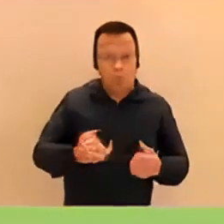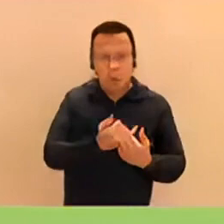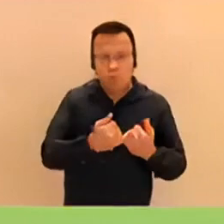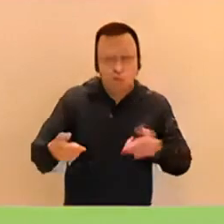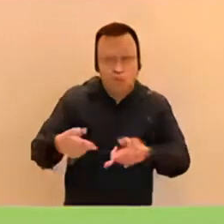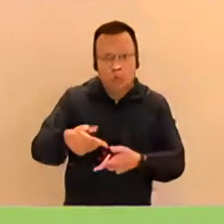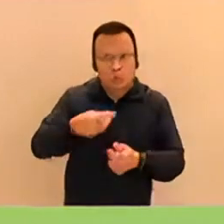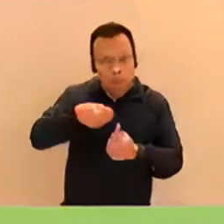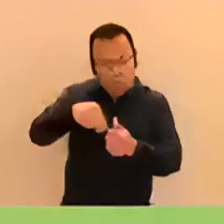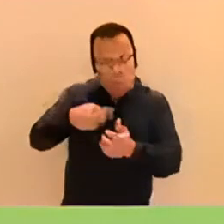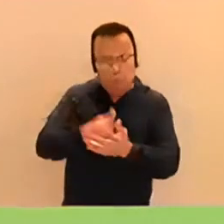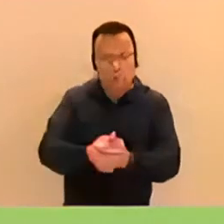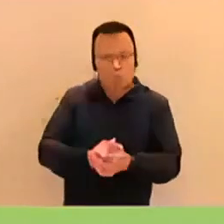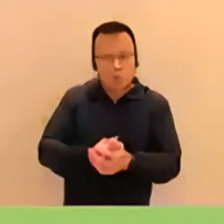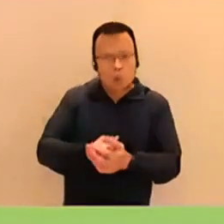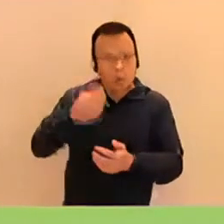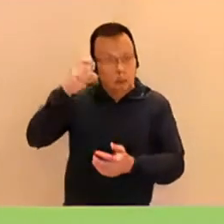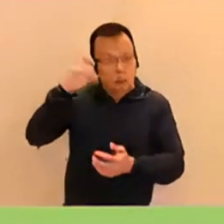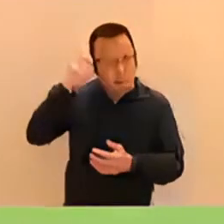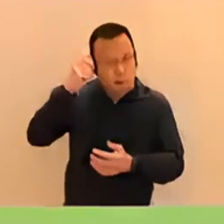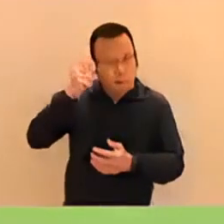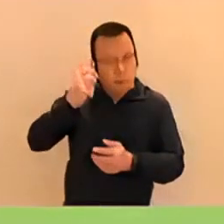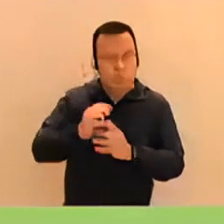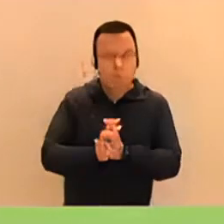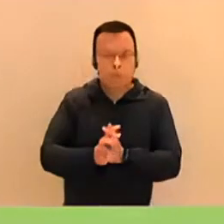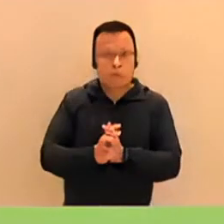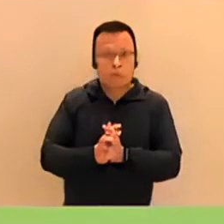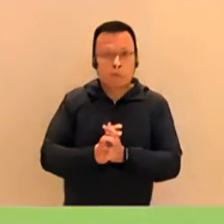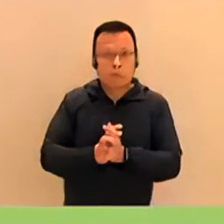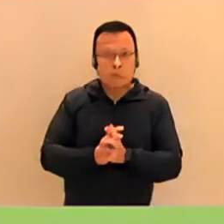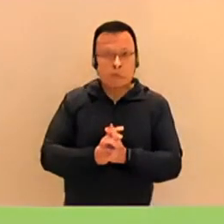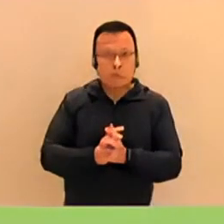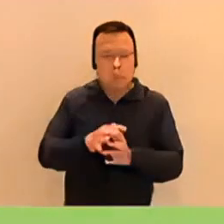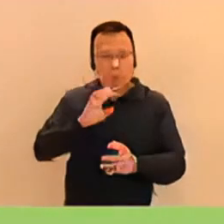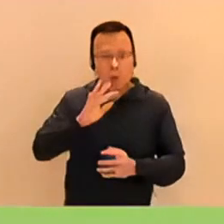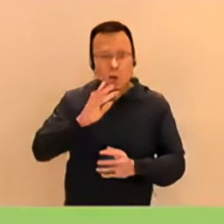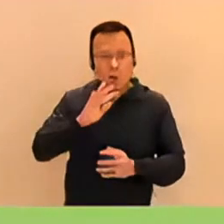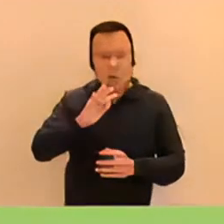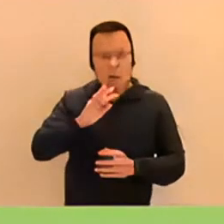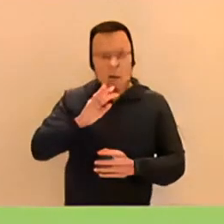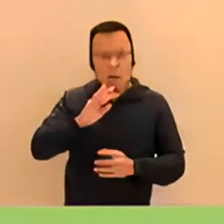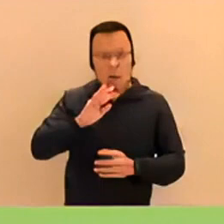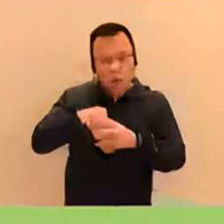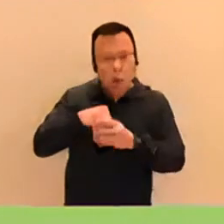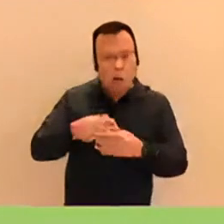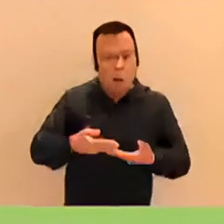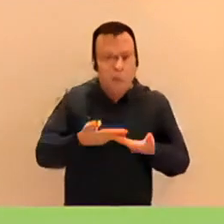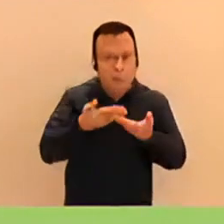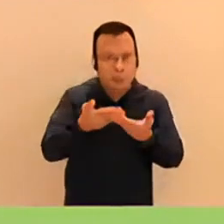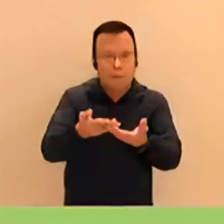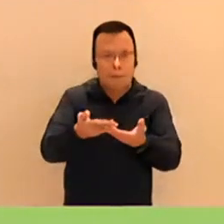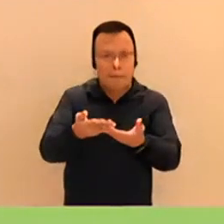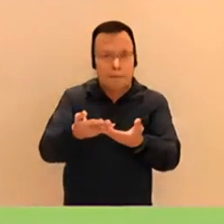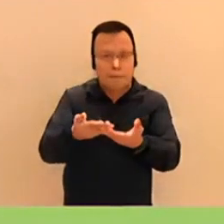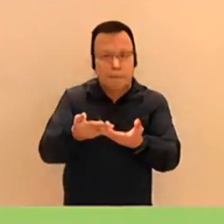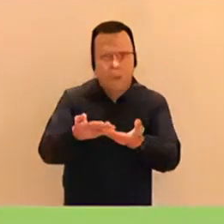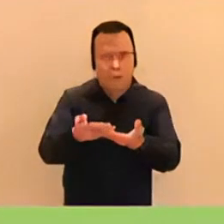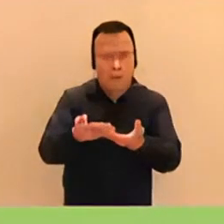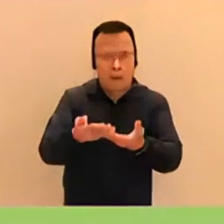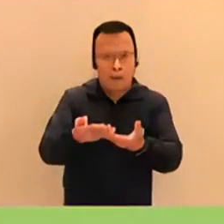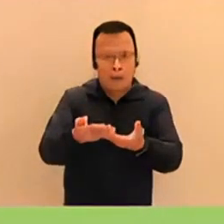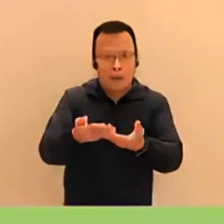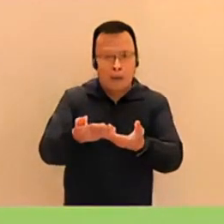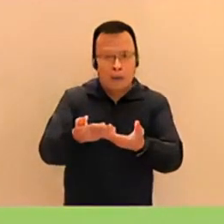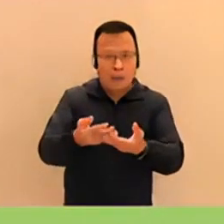Now, they include enhanced seawall panels and ecological armoring units that provide an uneven and